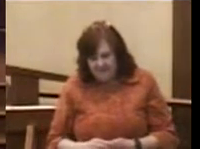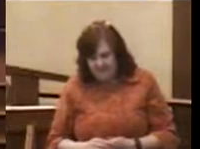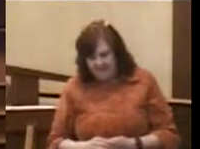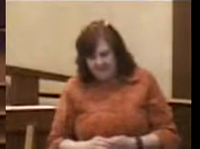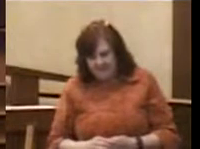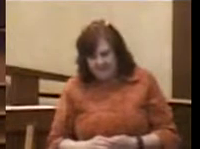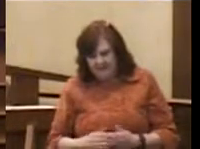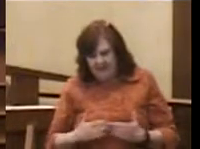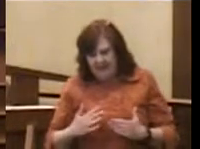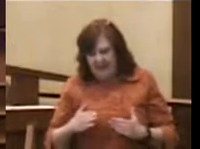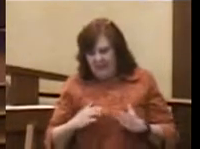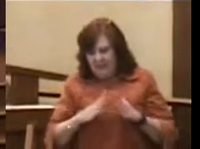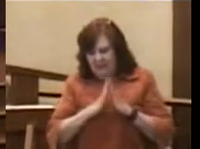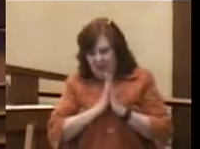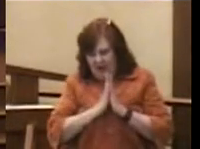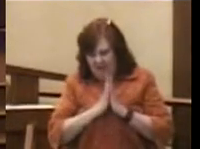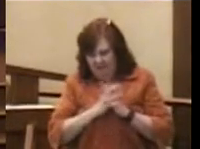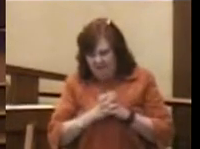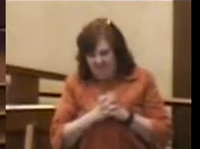Let us pray.